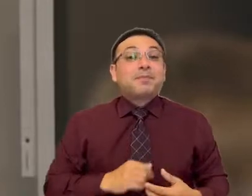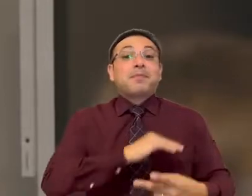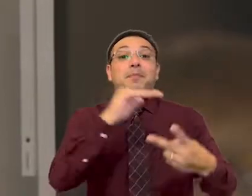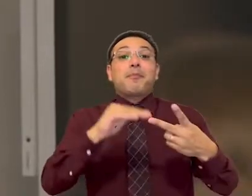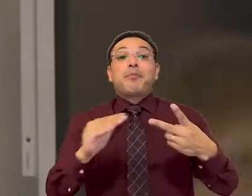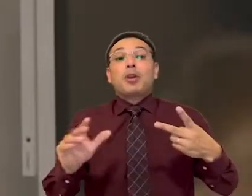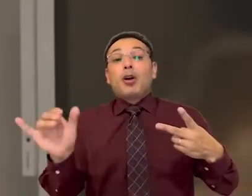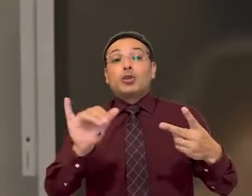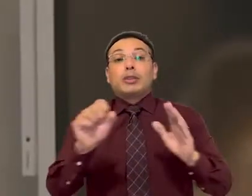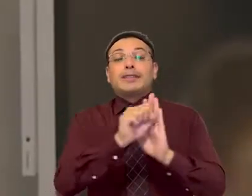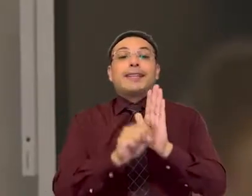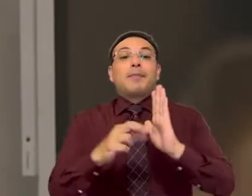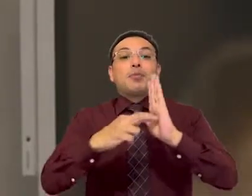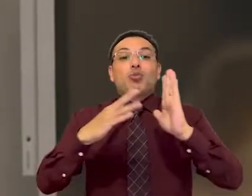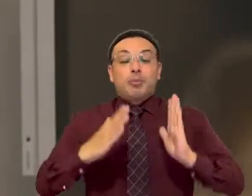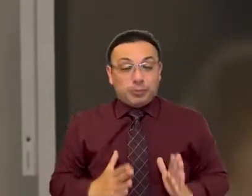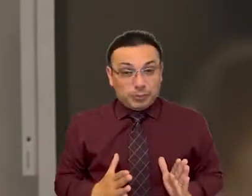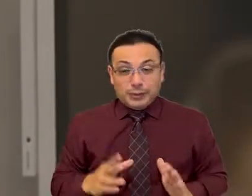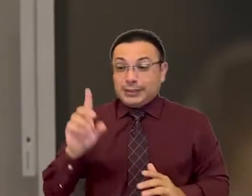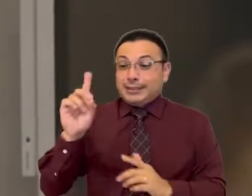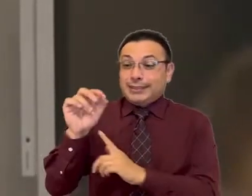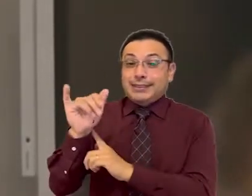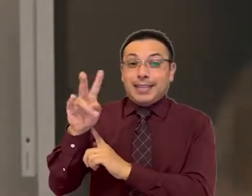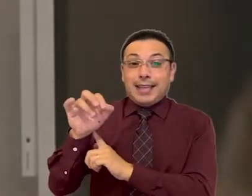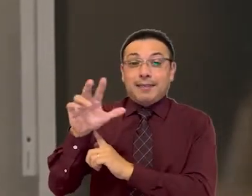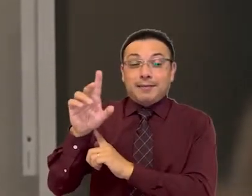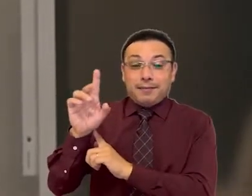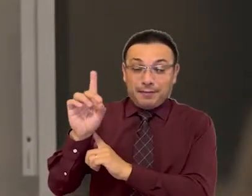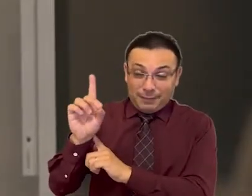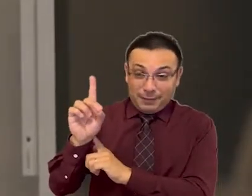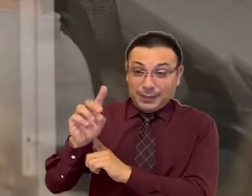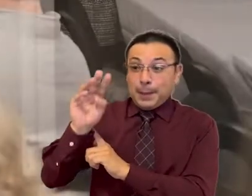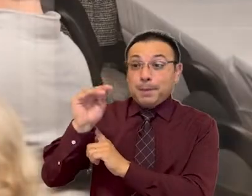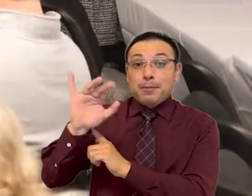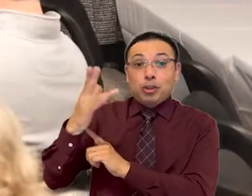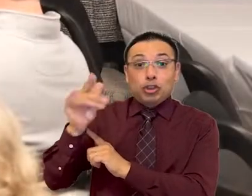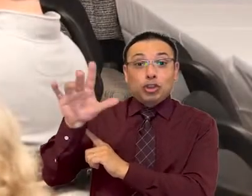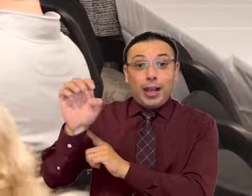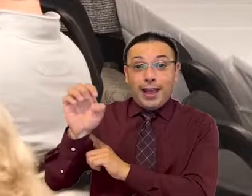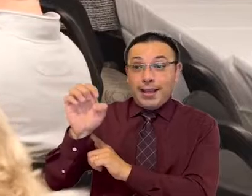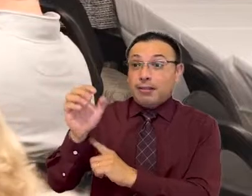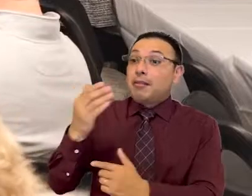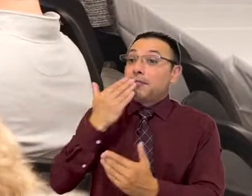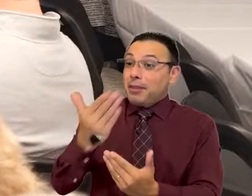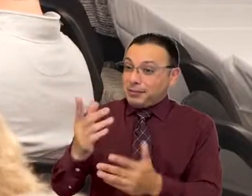We also have State Representative David Michel. David, thanks so much for being here.